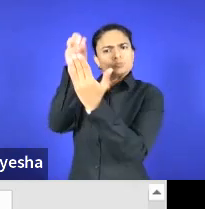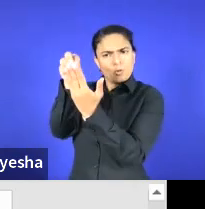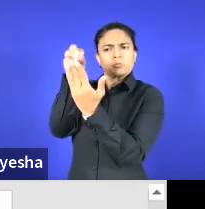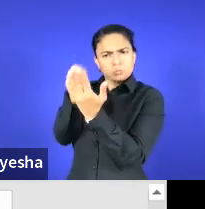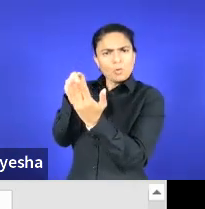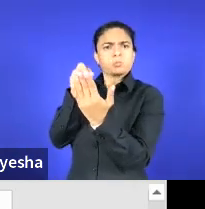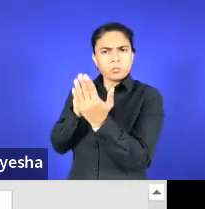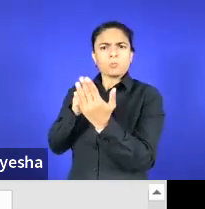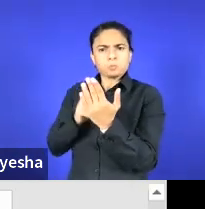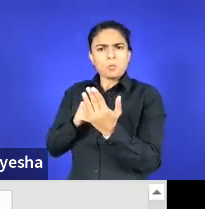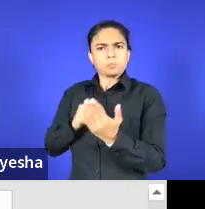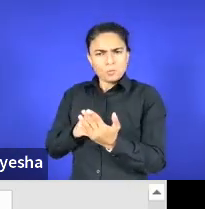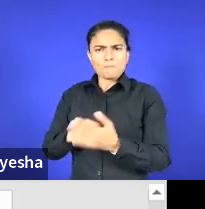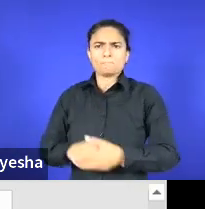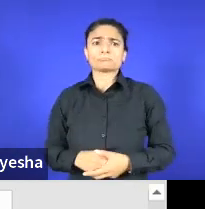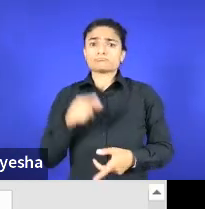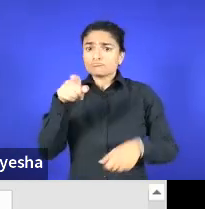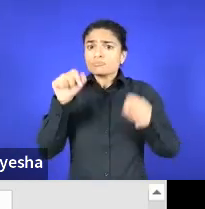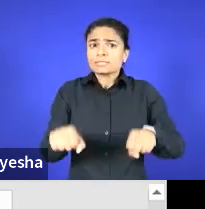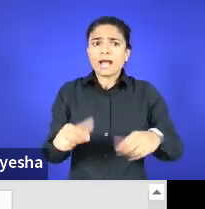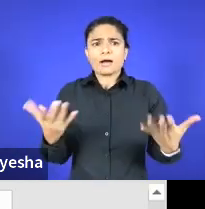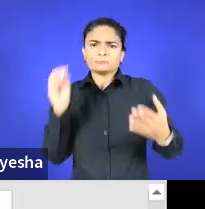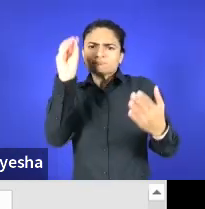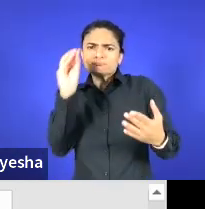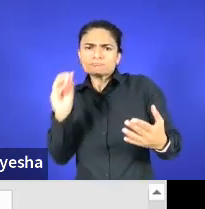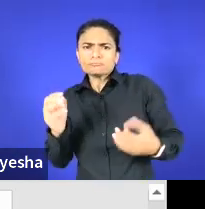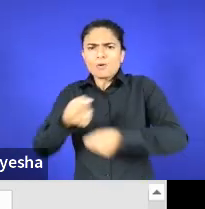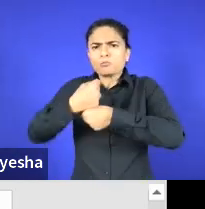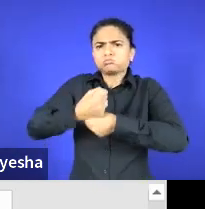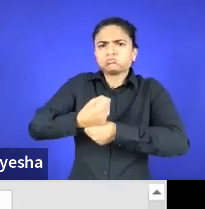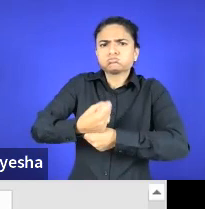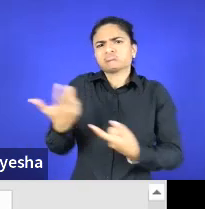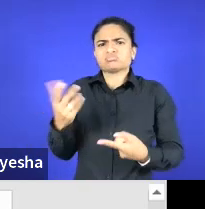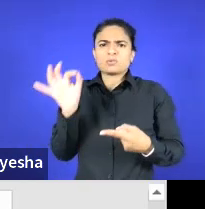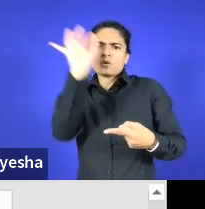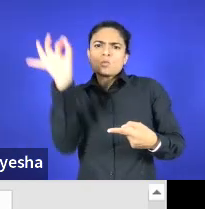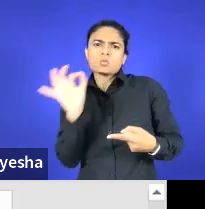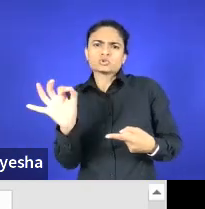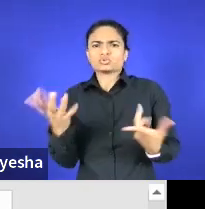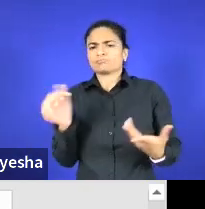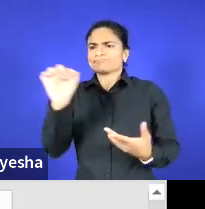profile together with interactive dashboard